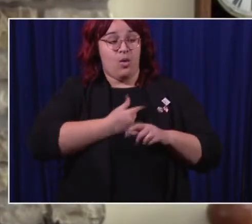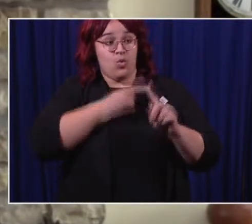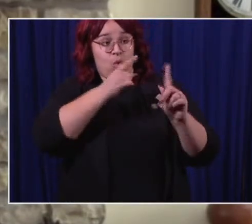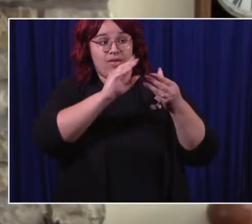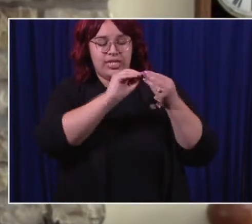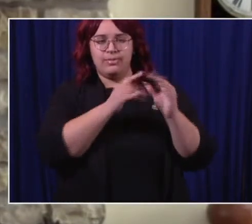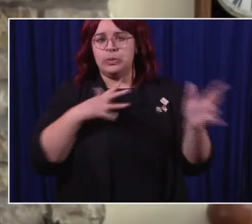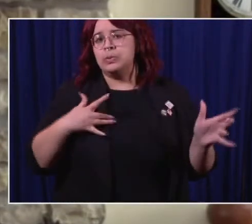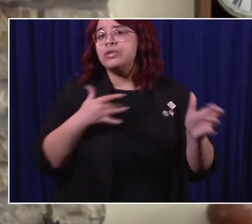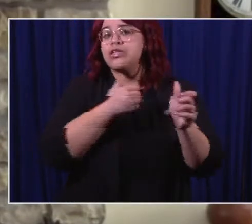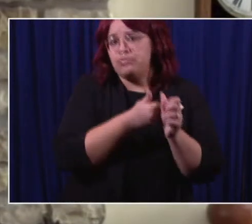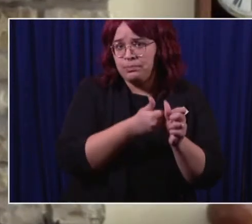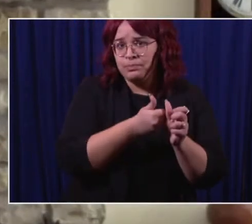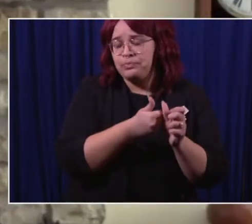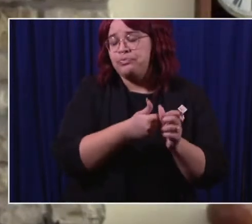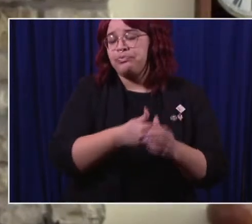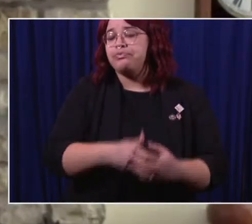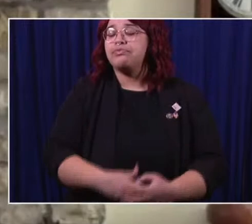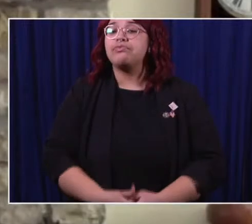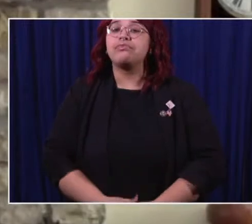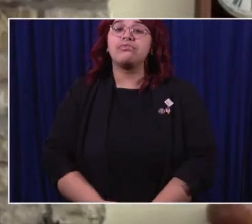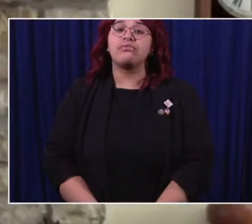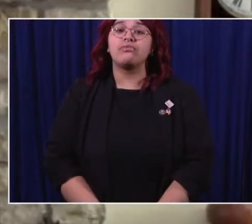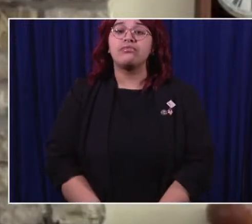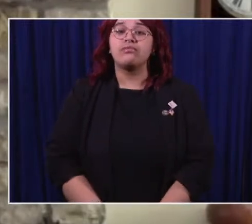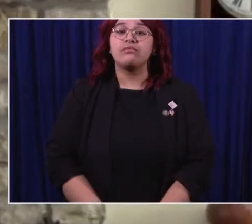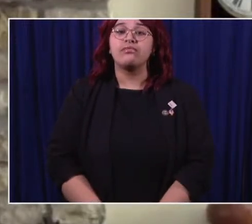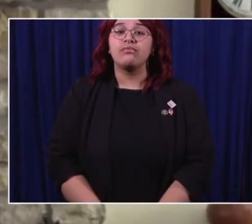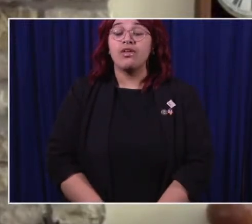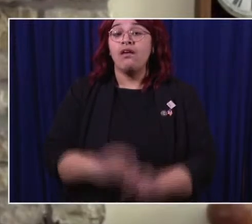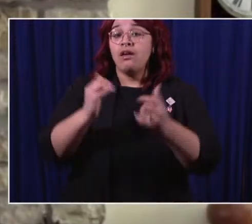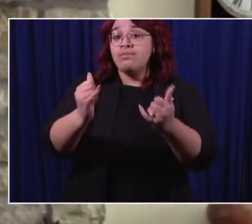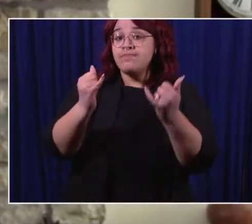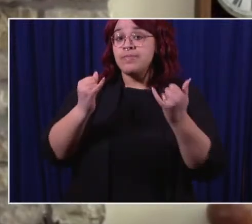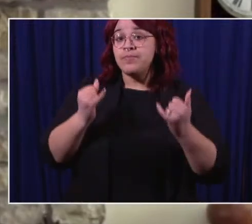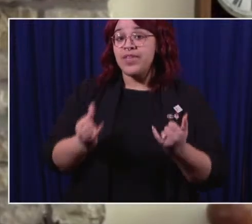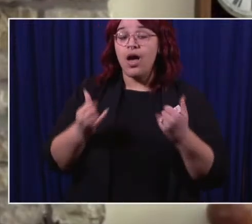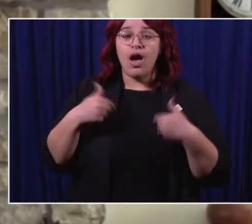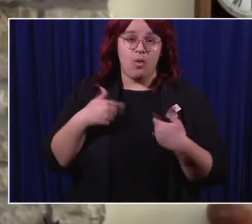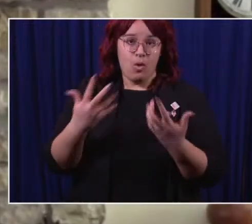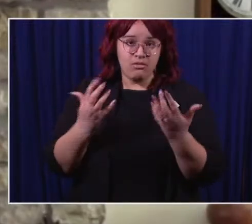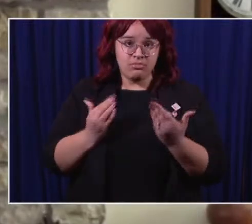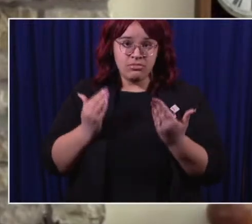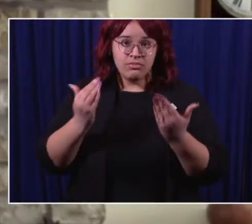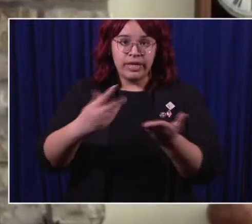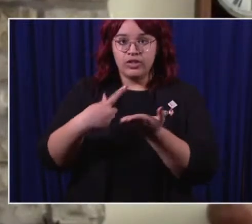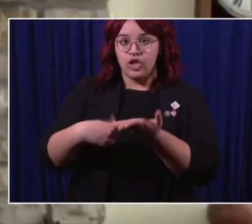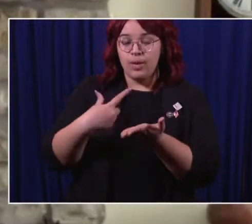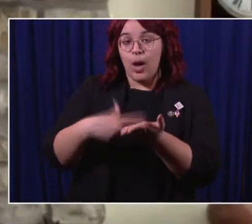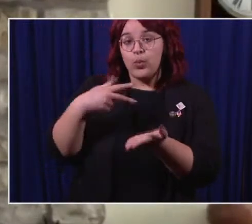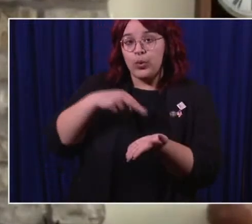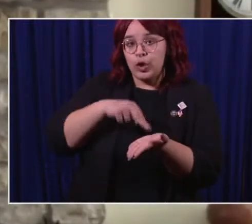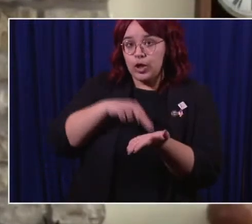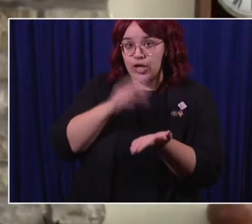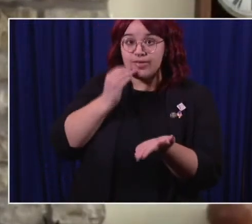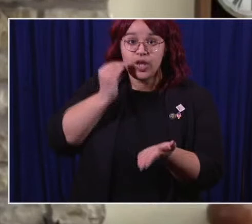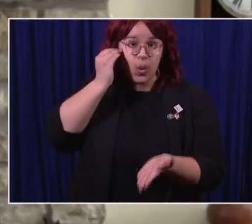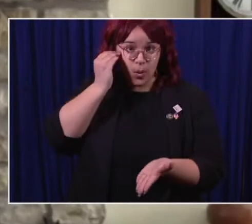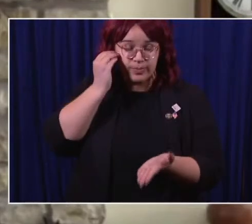I want to talk about nursing homes. As we've shared with you during the past week or so, the number of